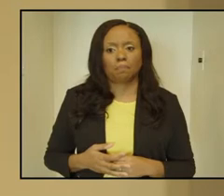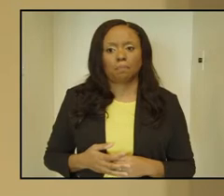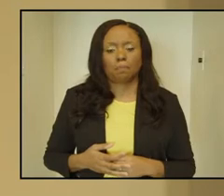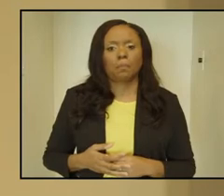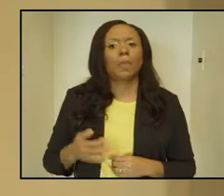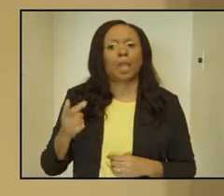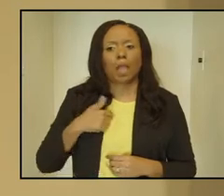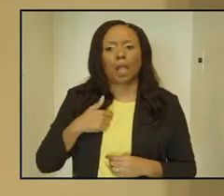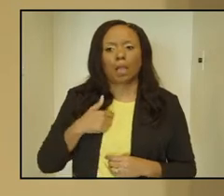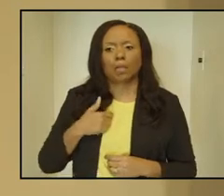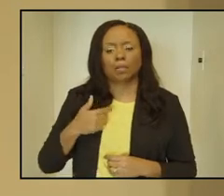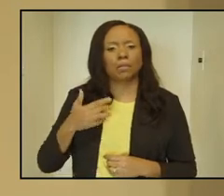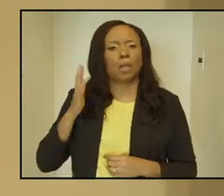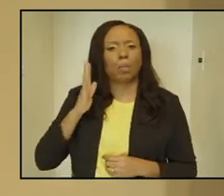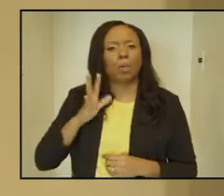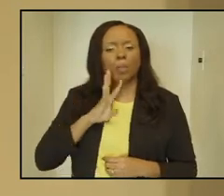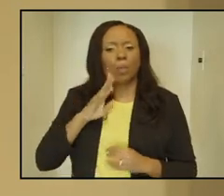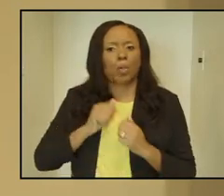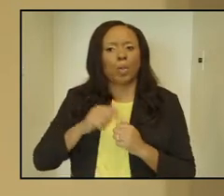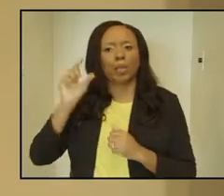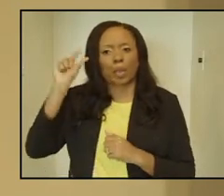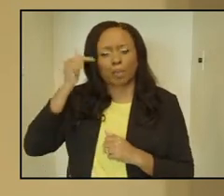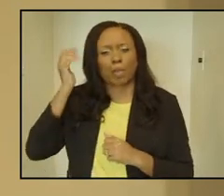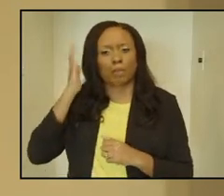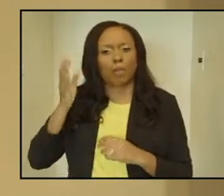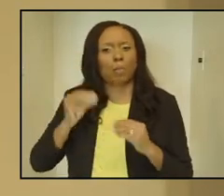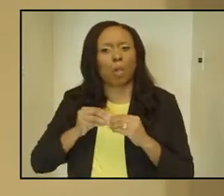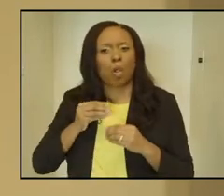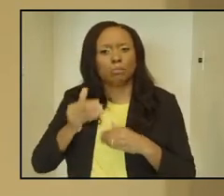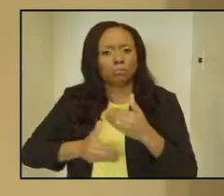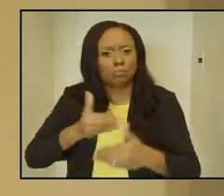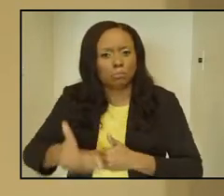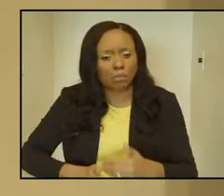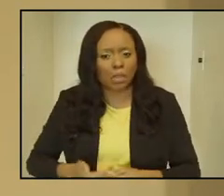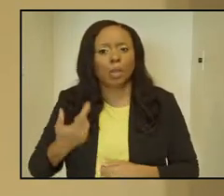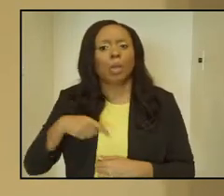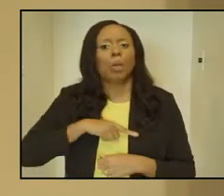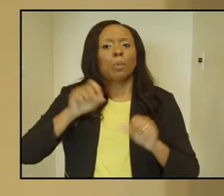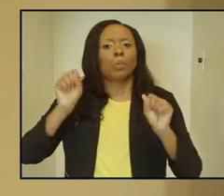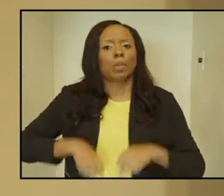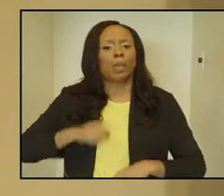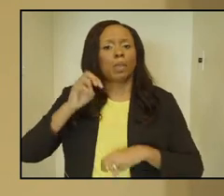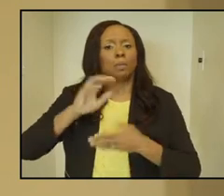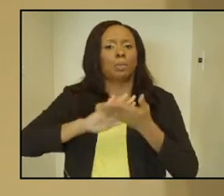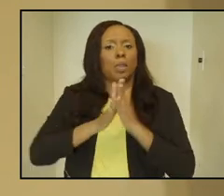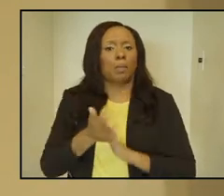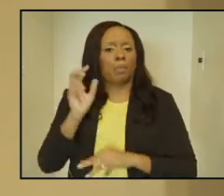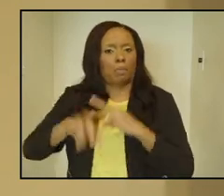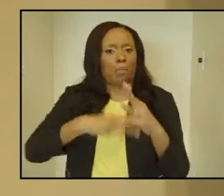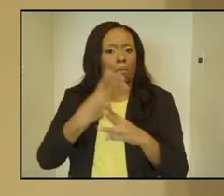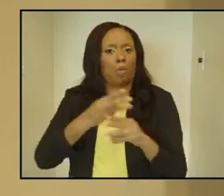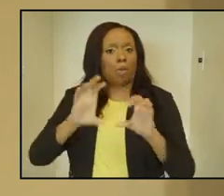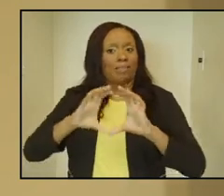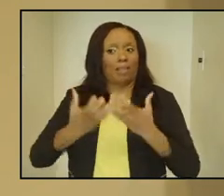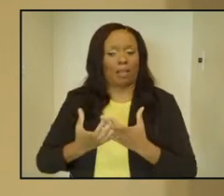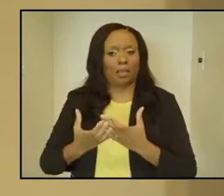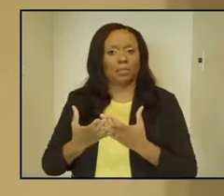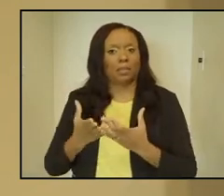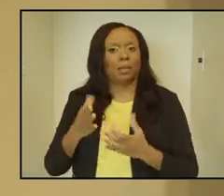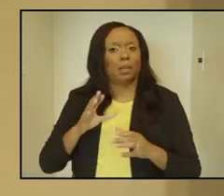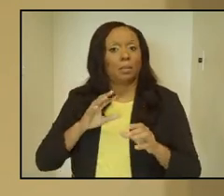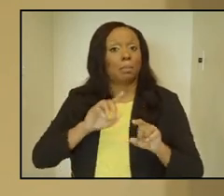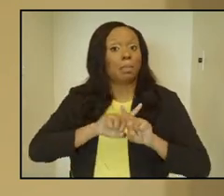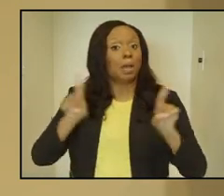there, then I believe that we can be world class, while at the same time ensuring that your staff